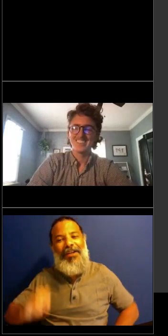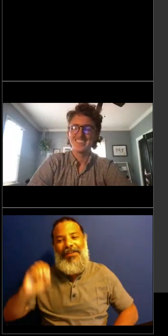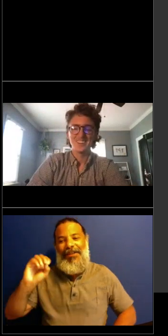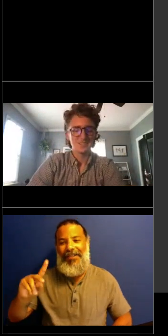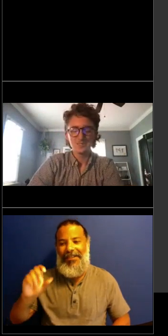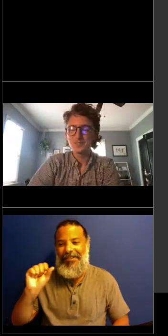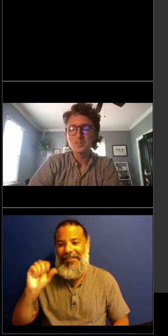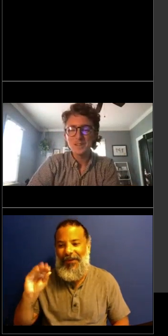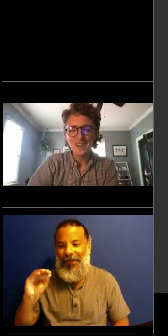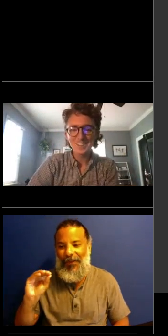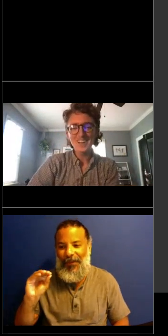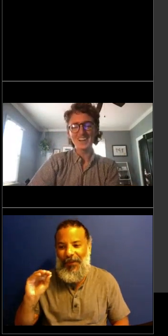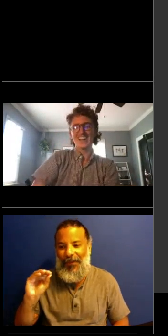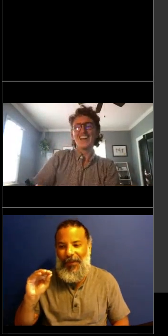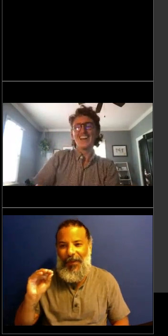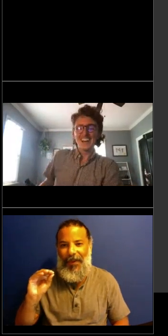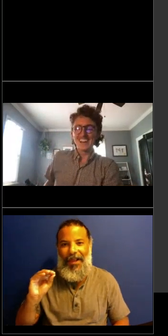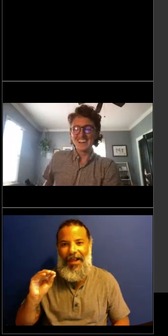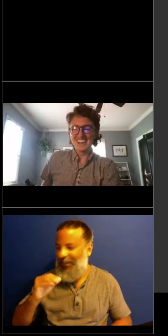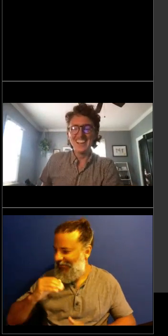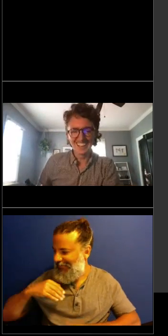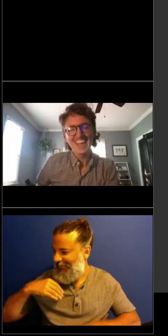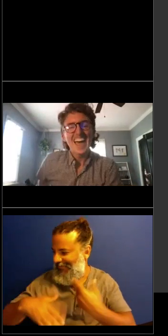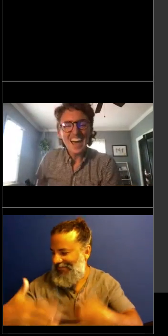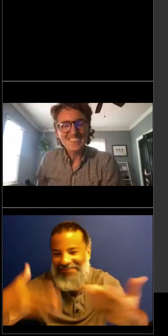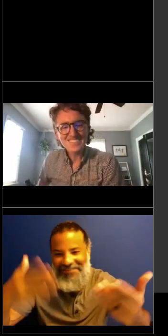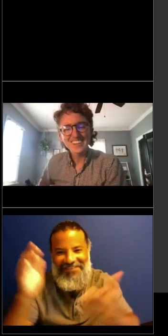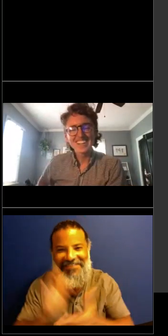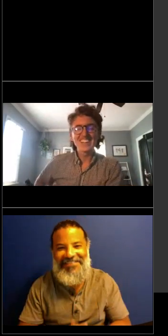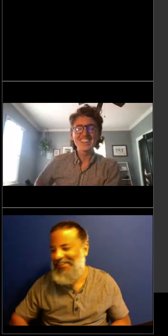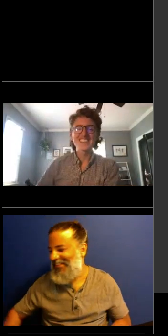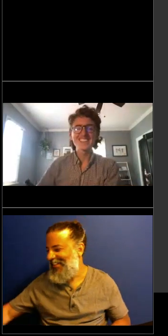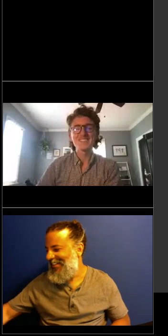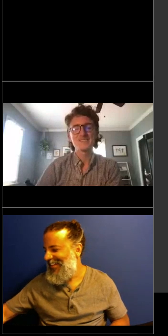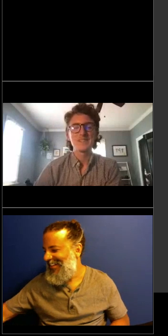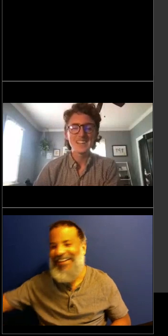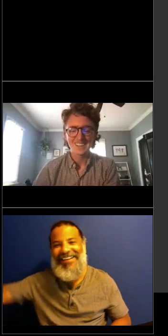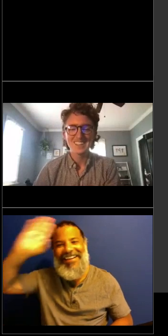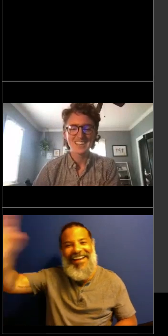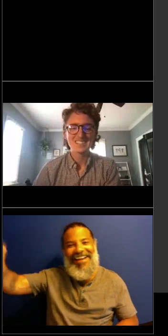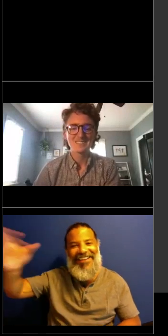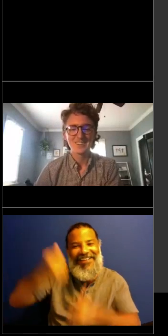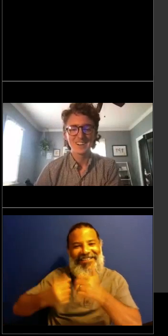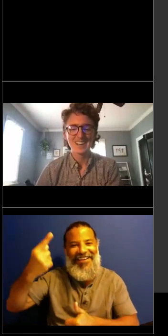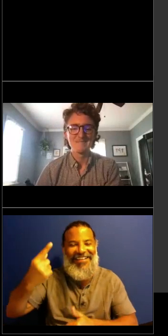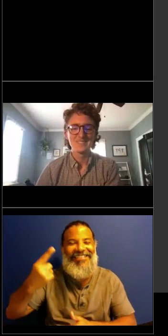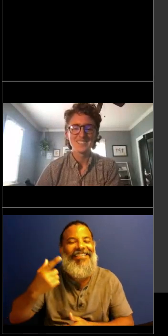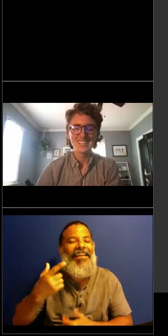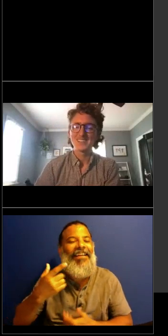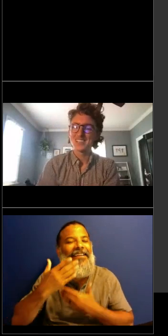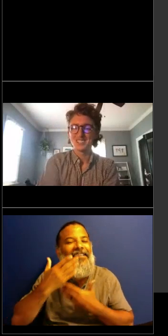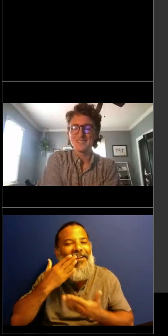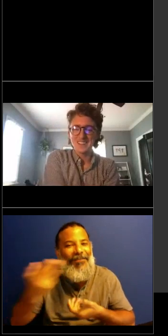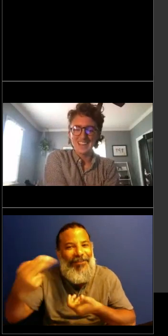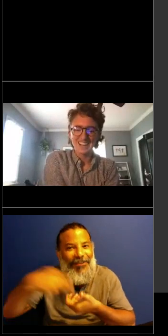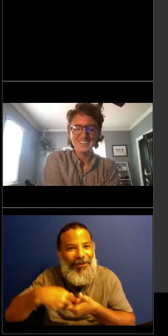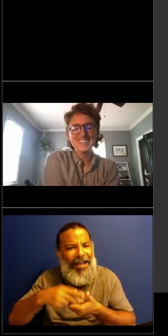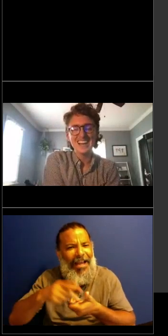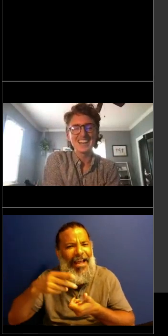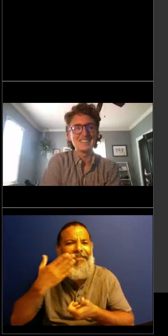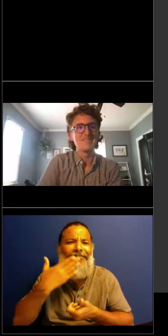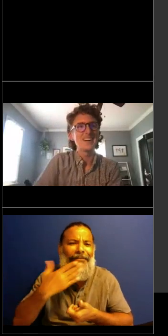Speed we'll right just make this work. Hi, everyone. Thanks so much for being here, and thanks for sitting with us as we figure